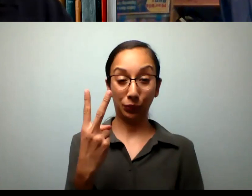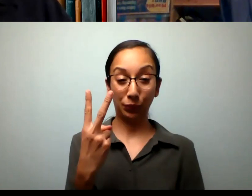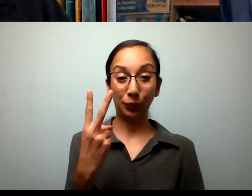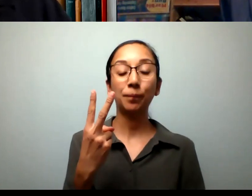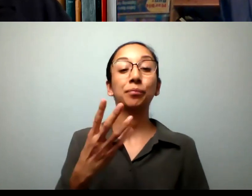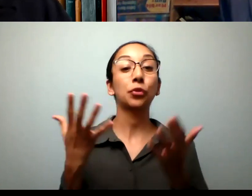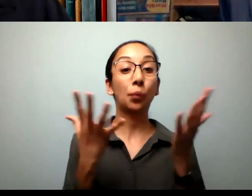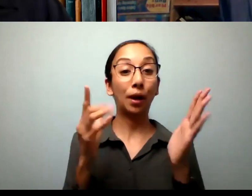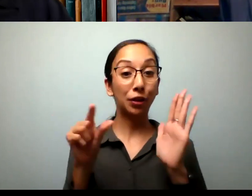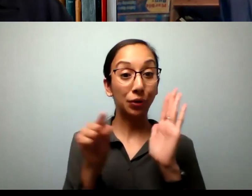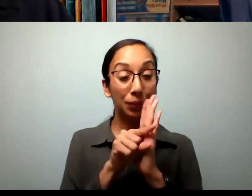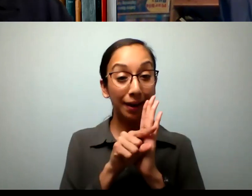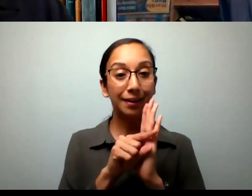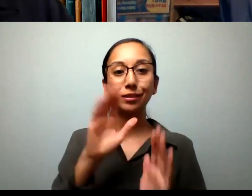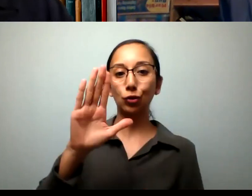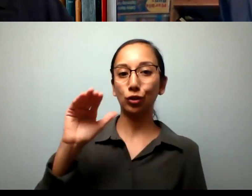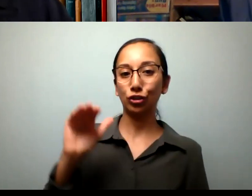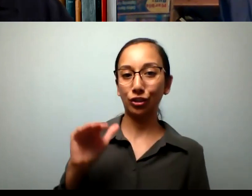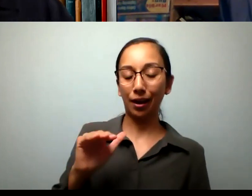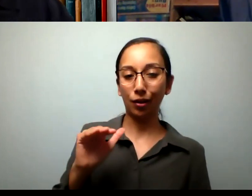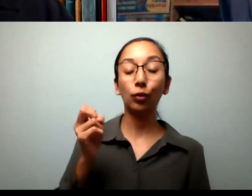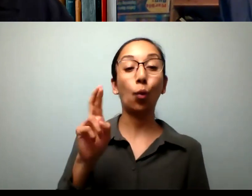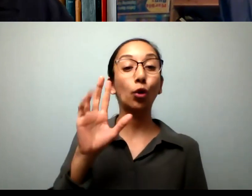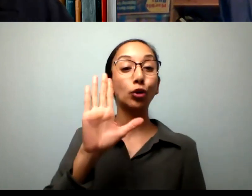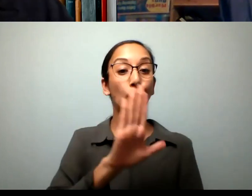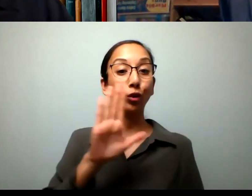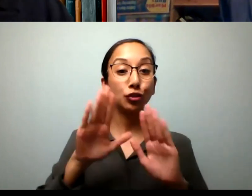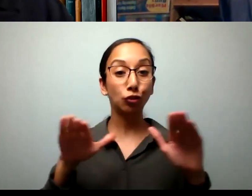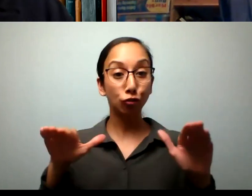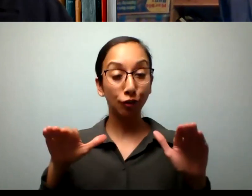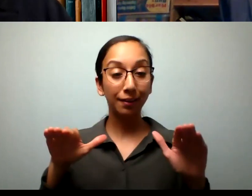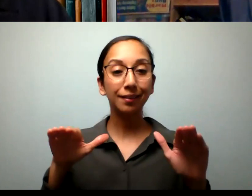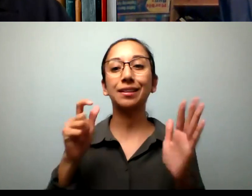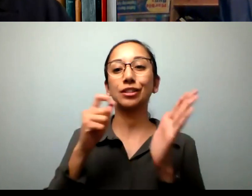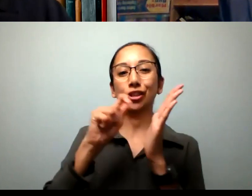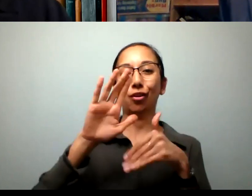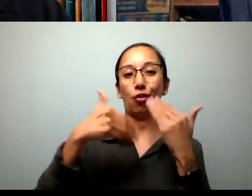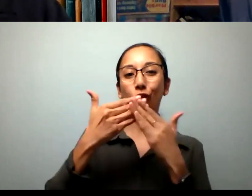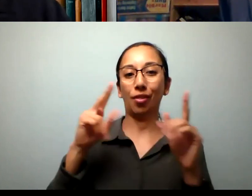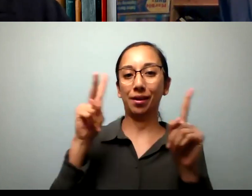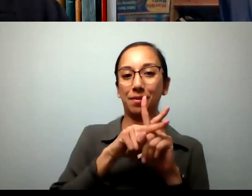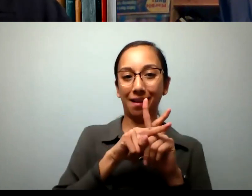what grade is your child or your children in? Check all that apply.